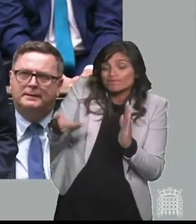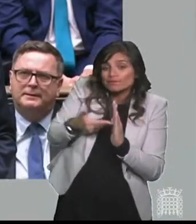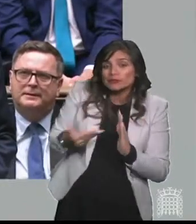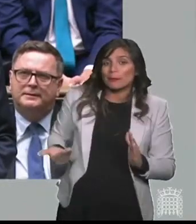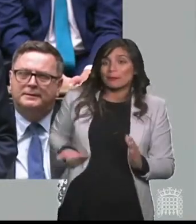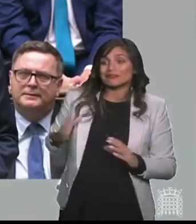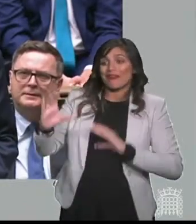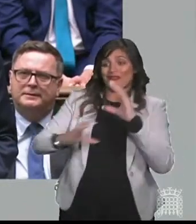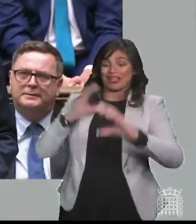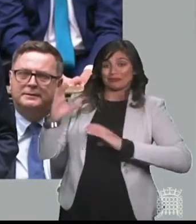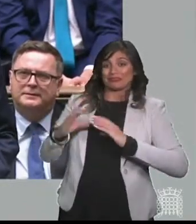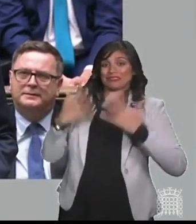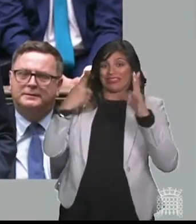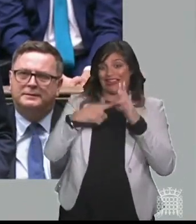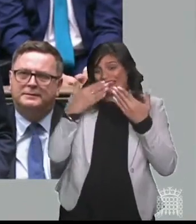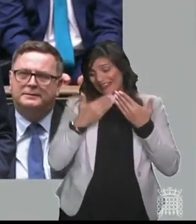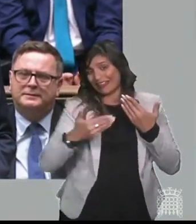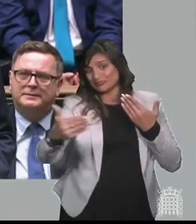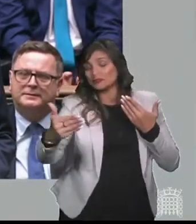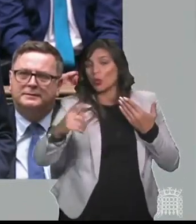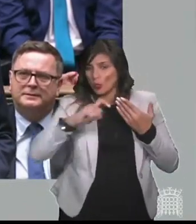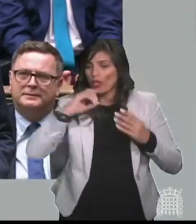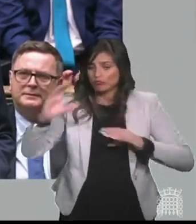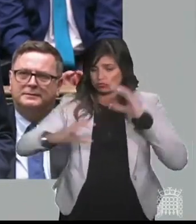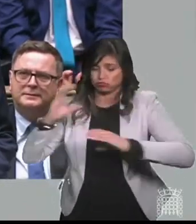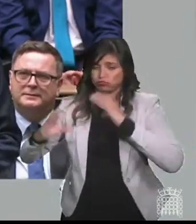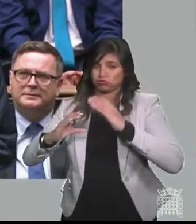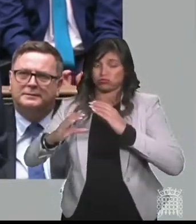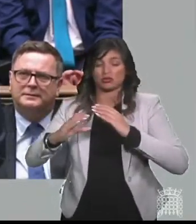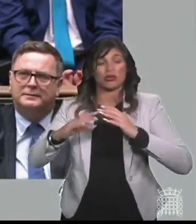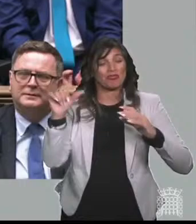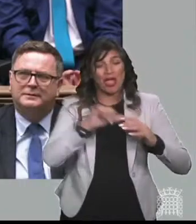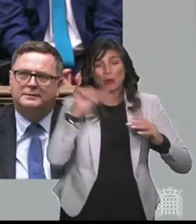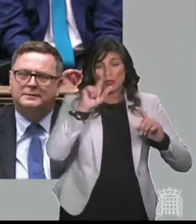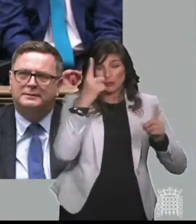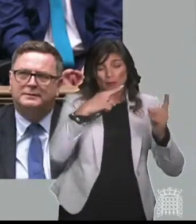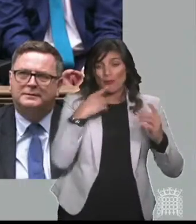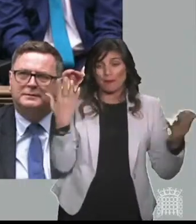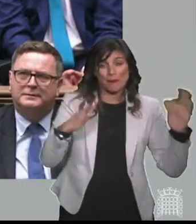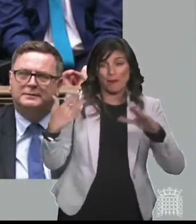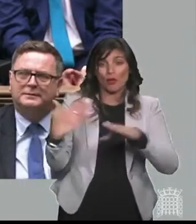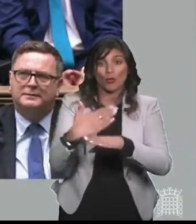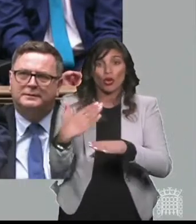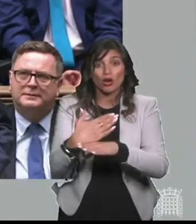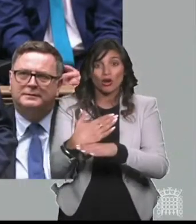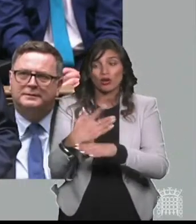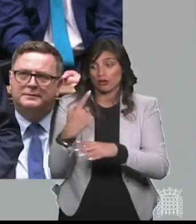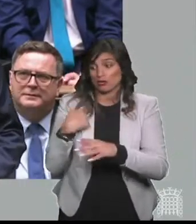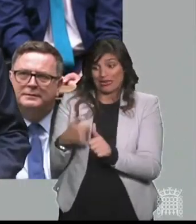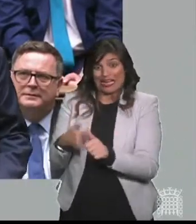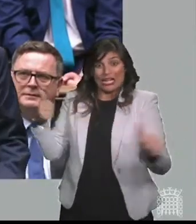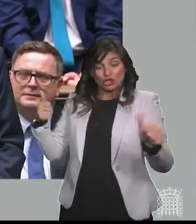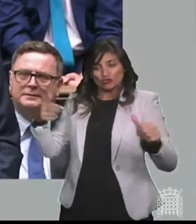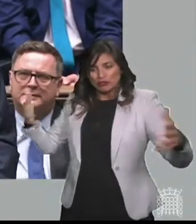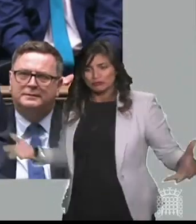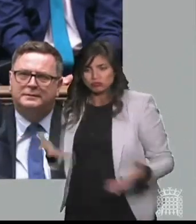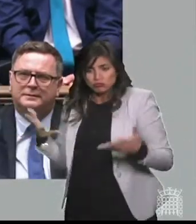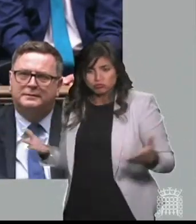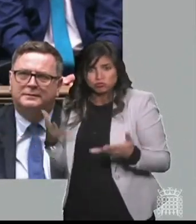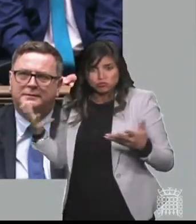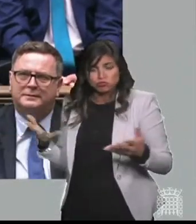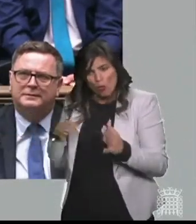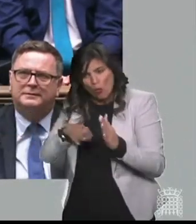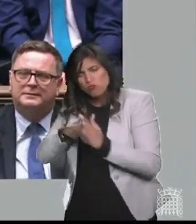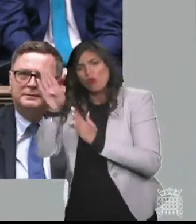next decade, bring tens of thousands of people into work and support our fastest-growing industries in a package which leaves